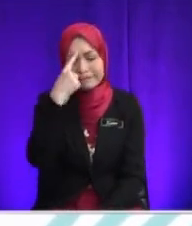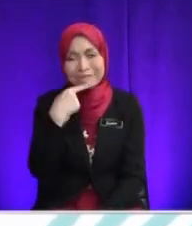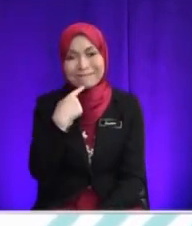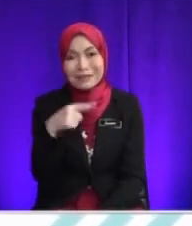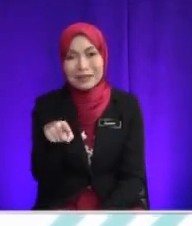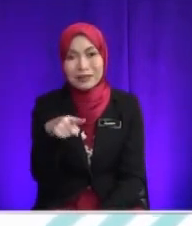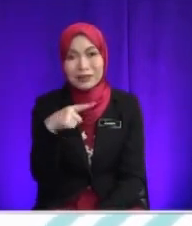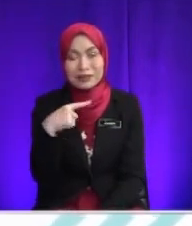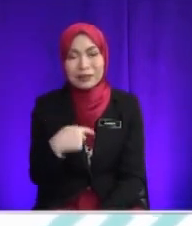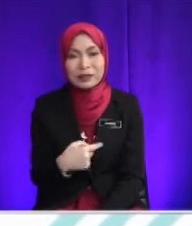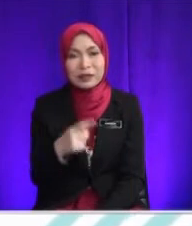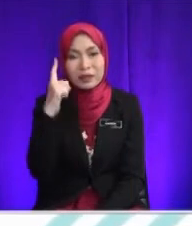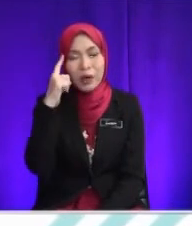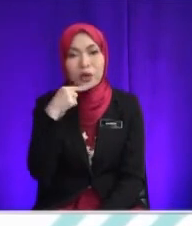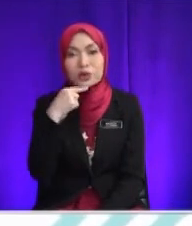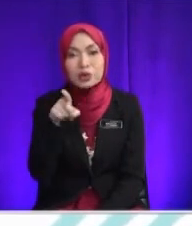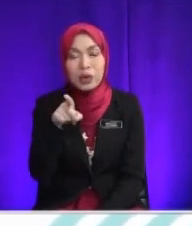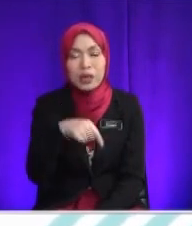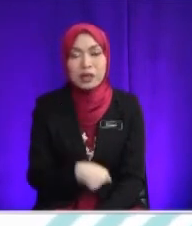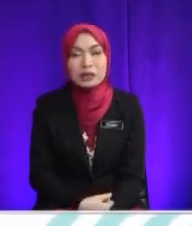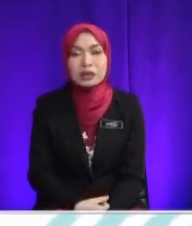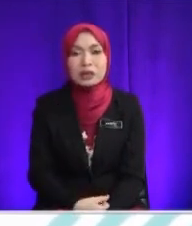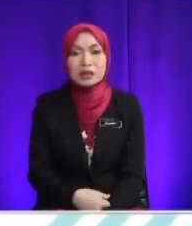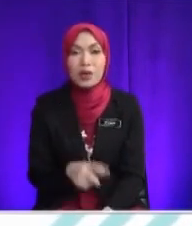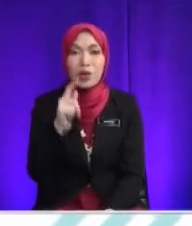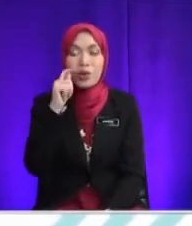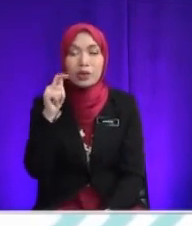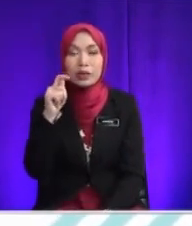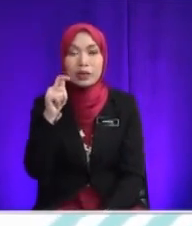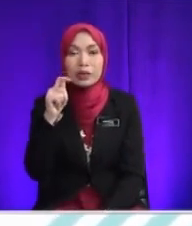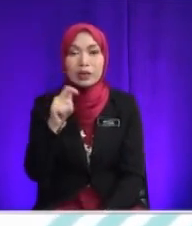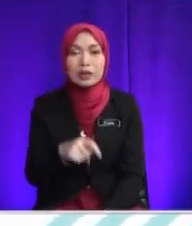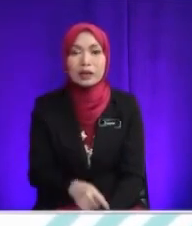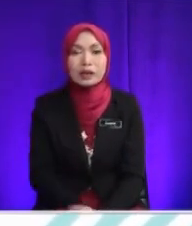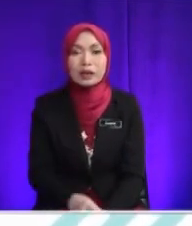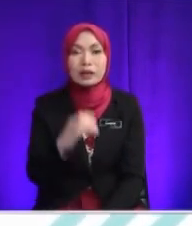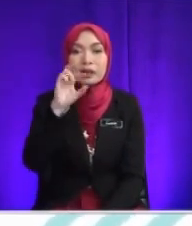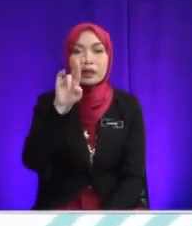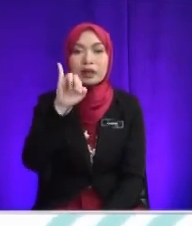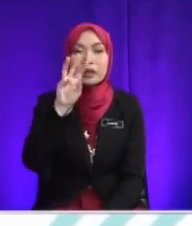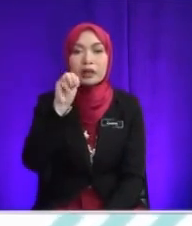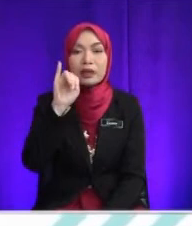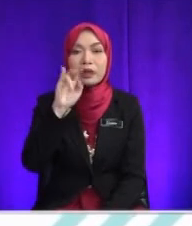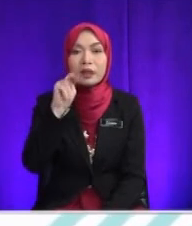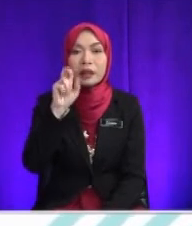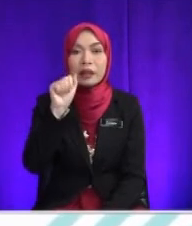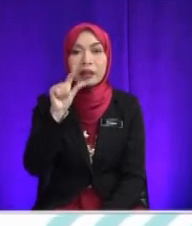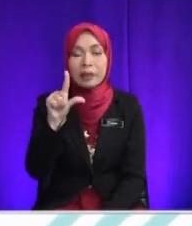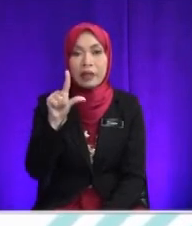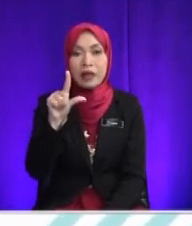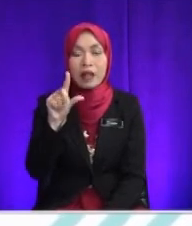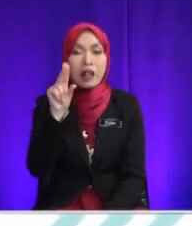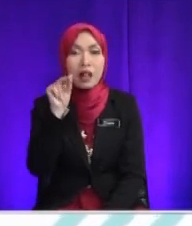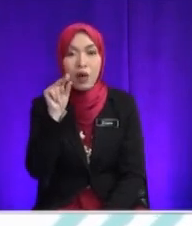the criminal are not too violent because they are caught for maybe just light offense. And then we